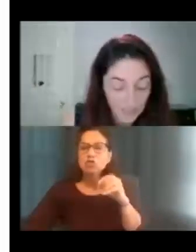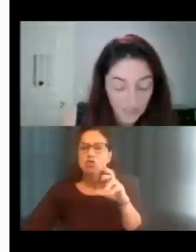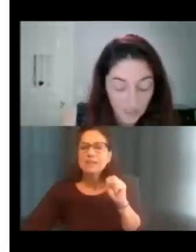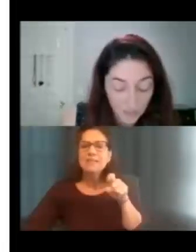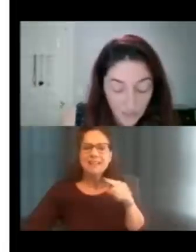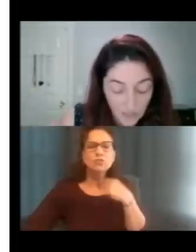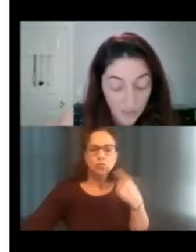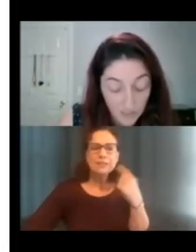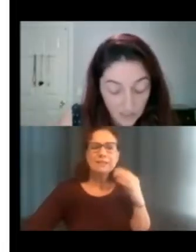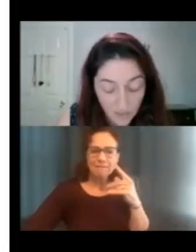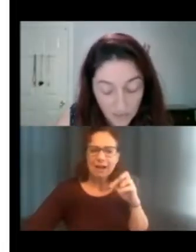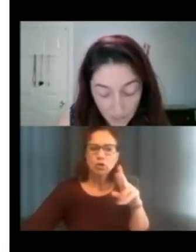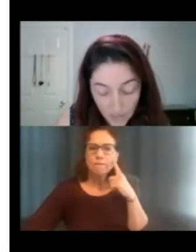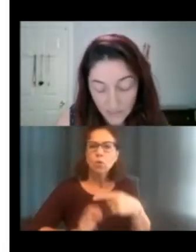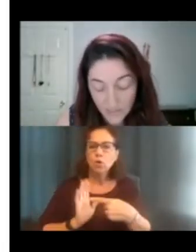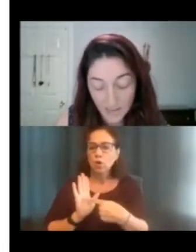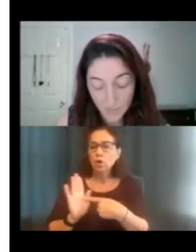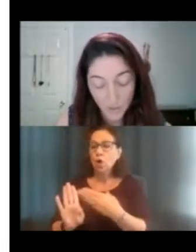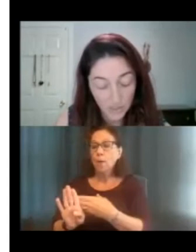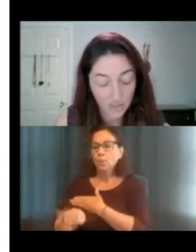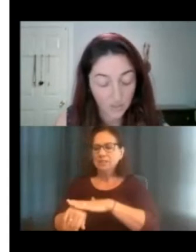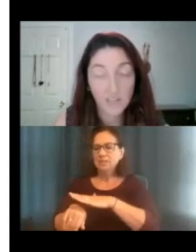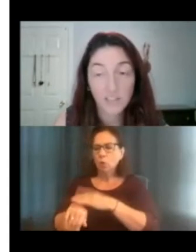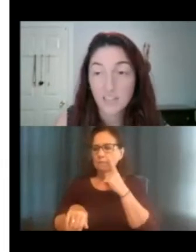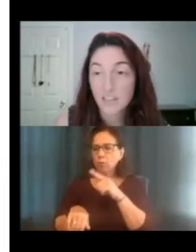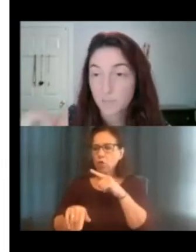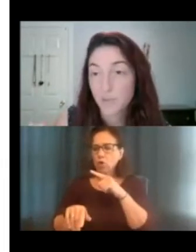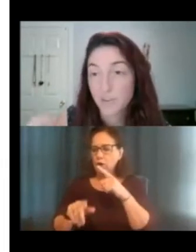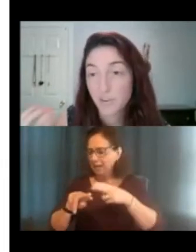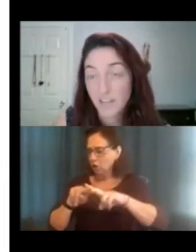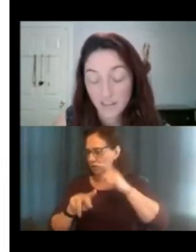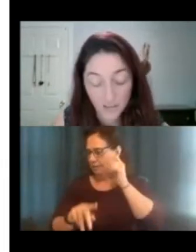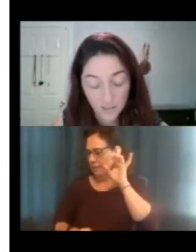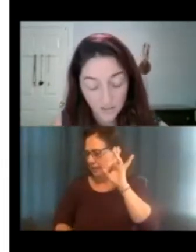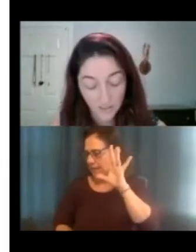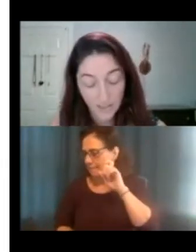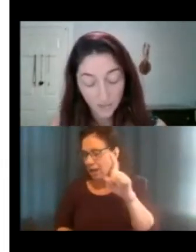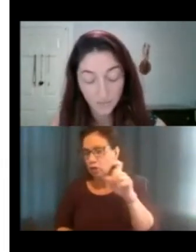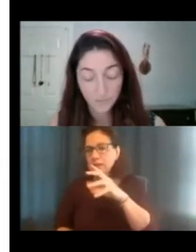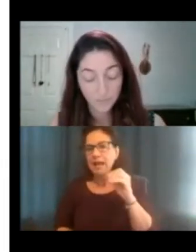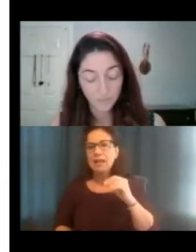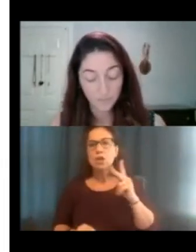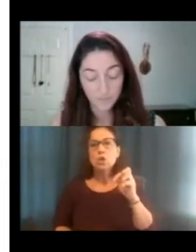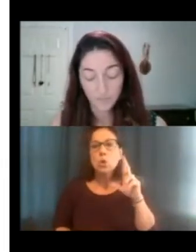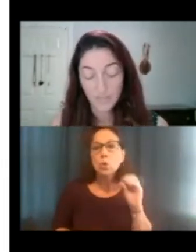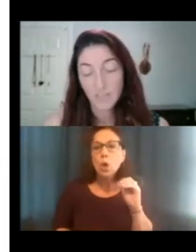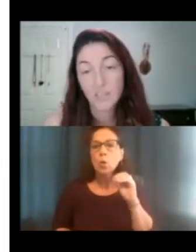individuals to experience increased nightmares and emotion dysregulation at both a neural and a cognitive level.